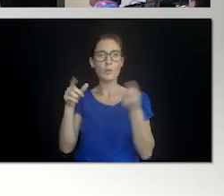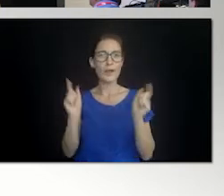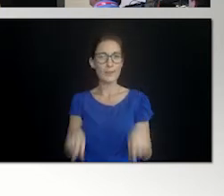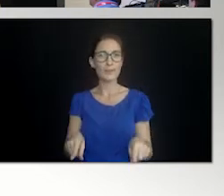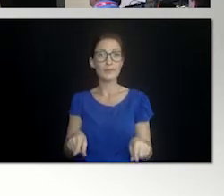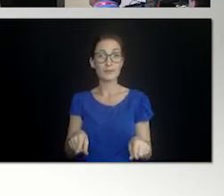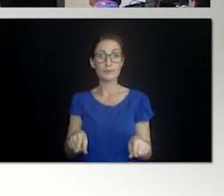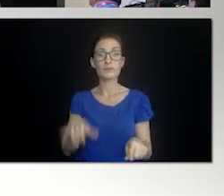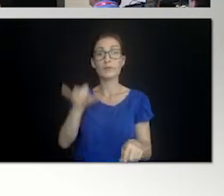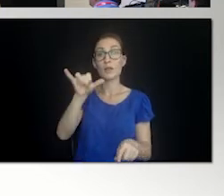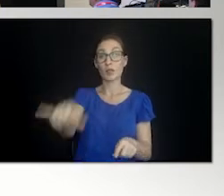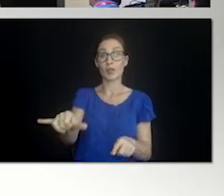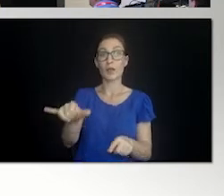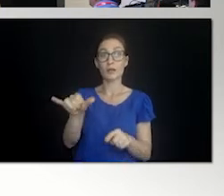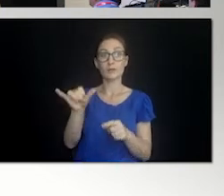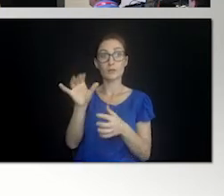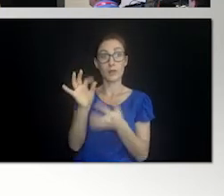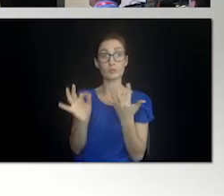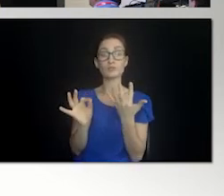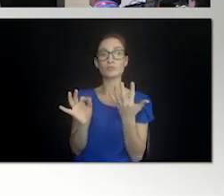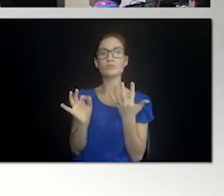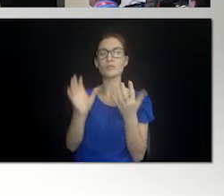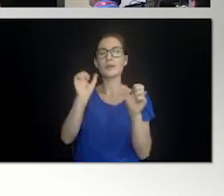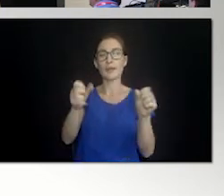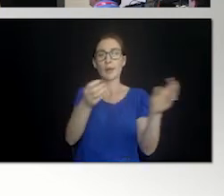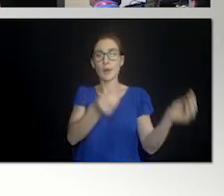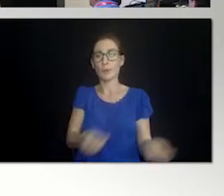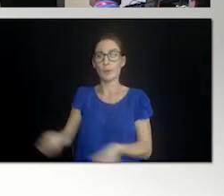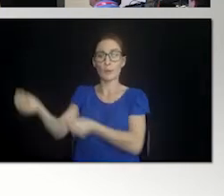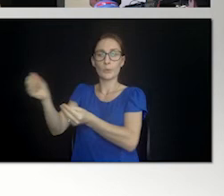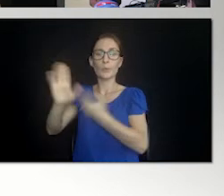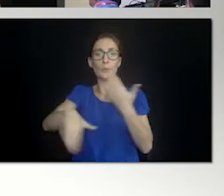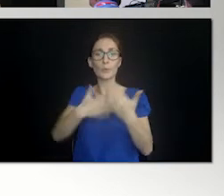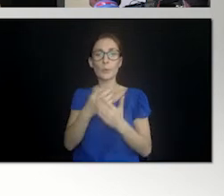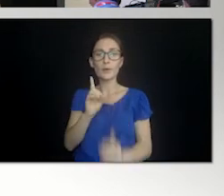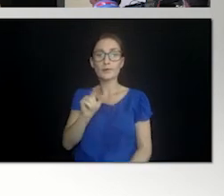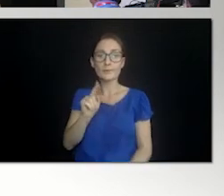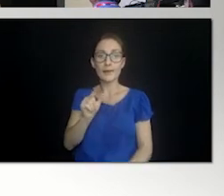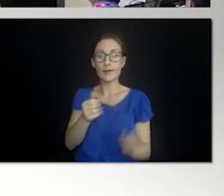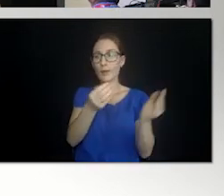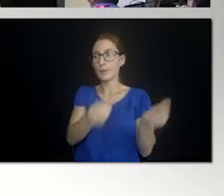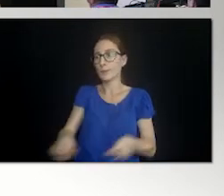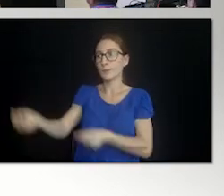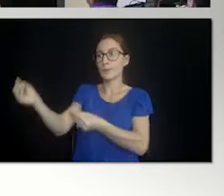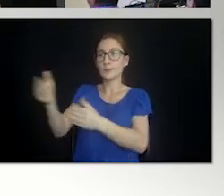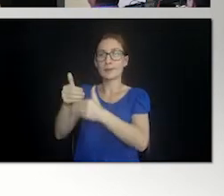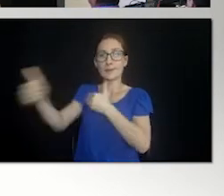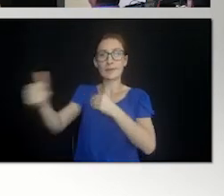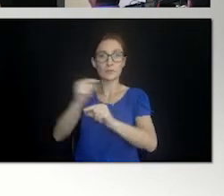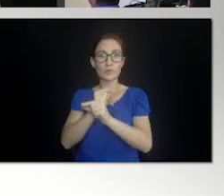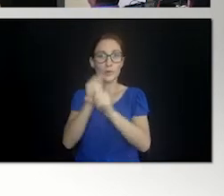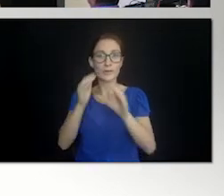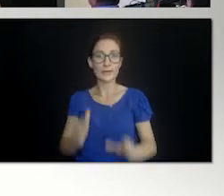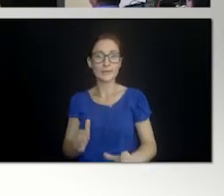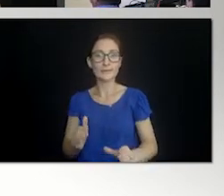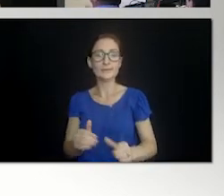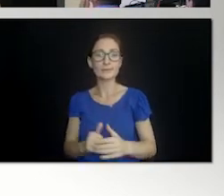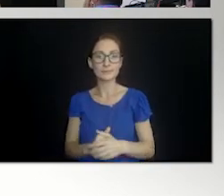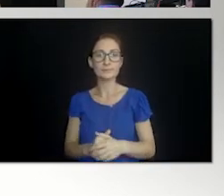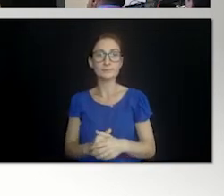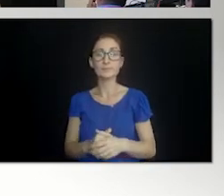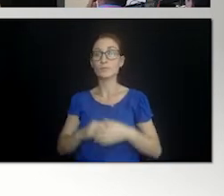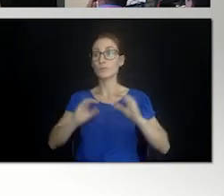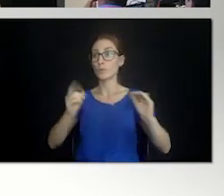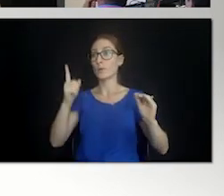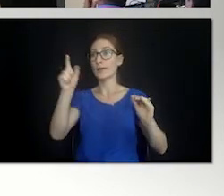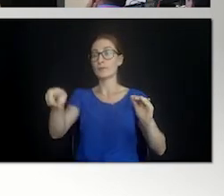My Navigator allows for that seamless knowledge transfer to the next guardian. All that data we talked about under notes gives someone a blueprint,